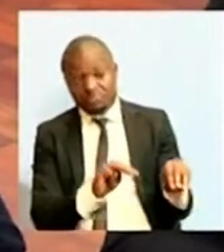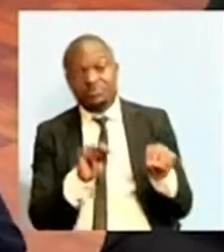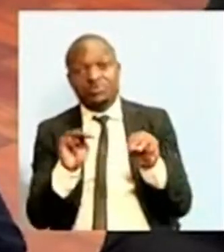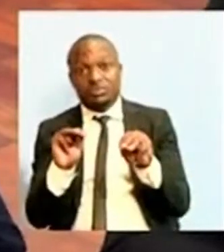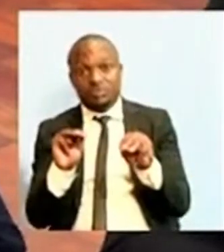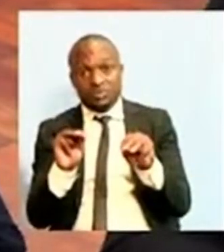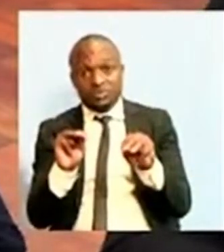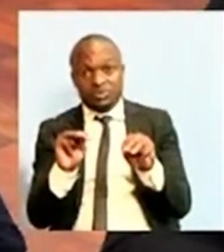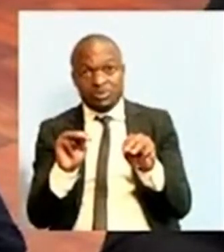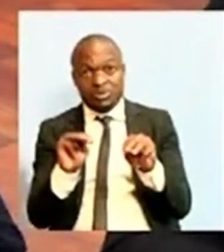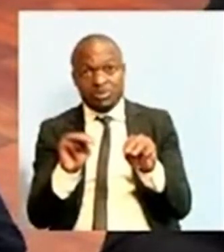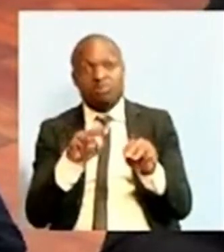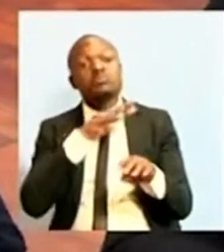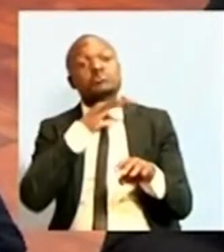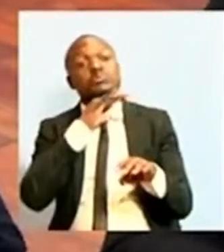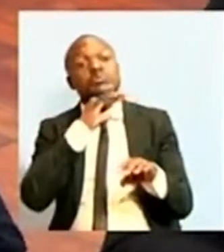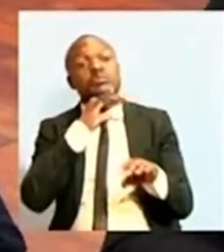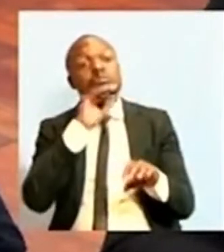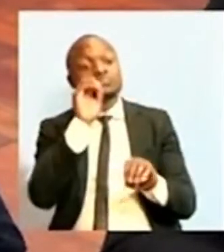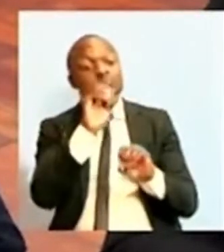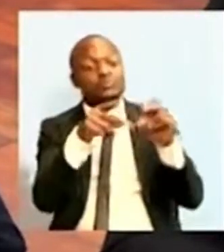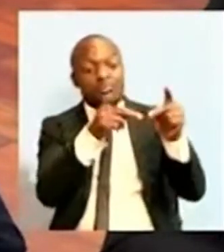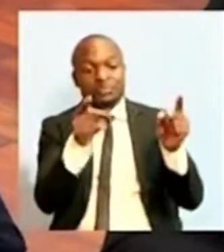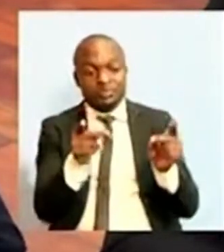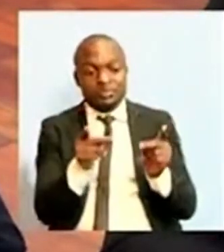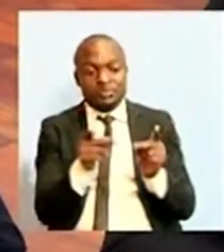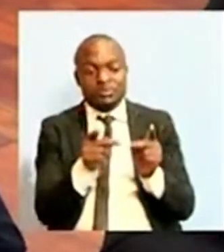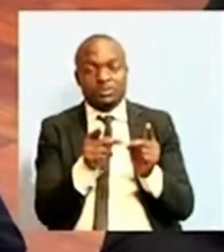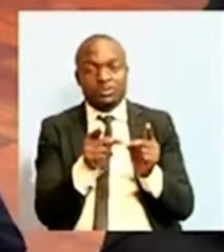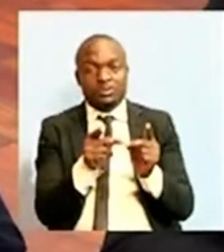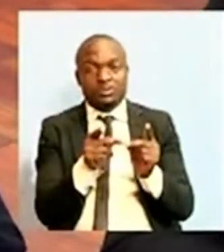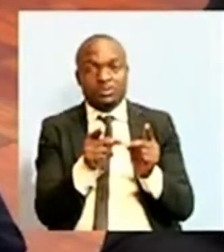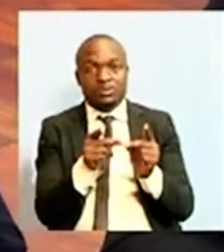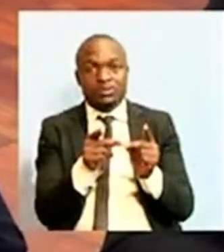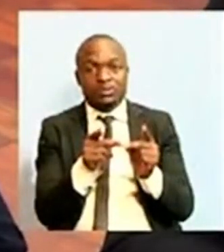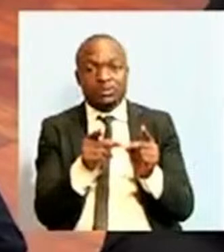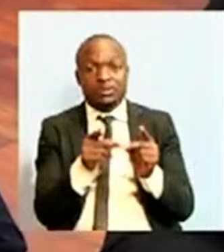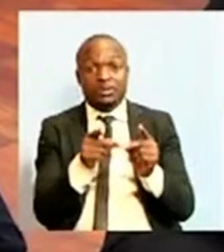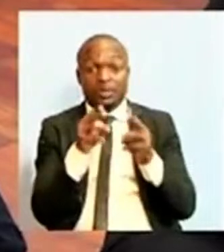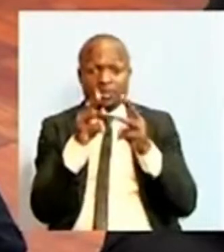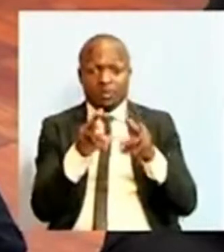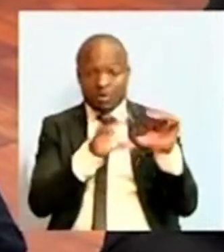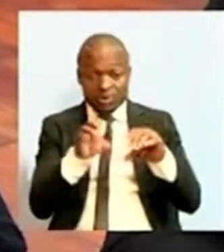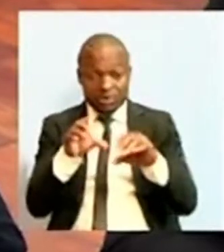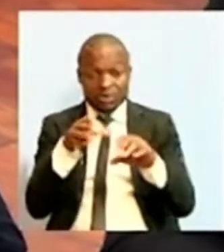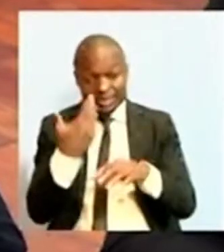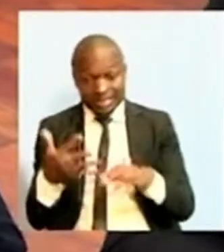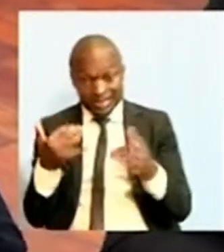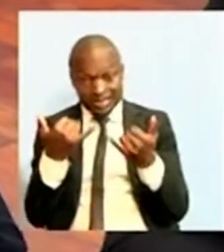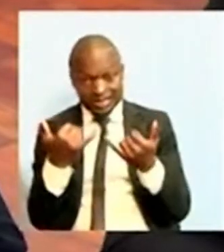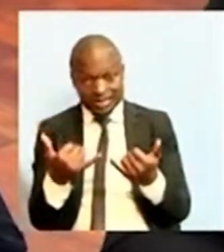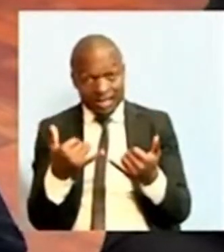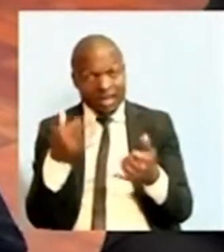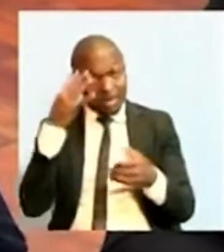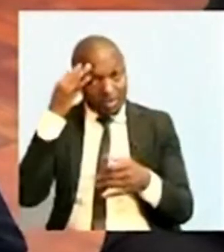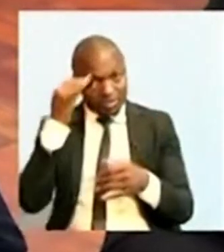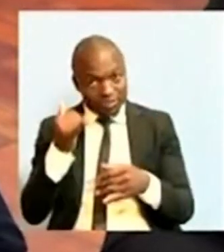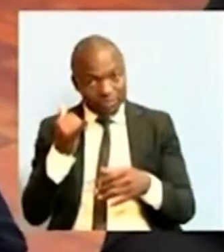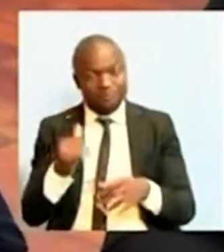mechanization of a dump site, Chair, as opposed to the way we are currently doing things. So as to